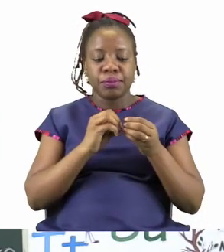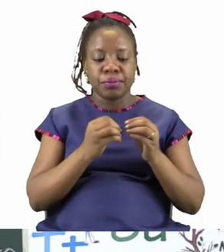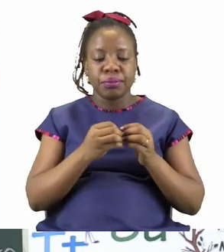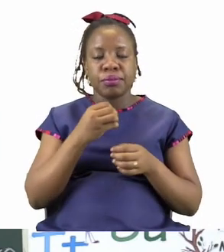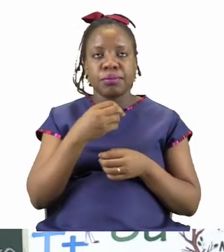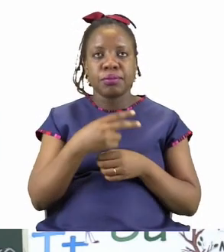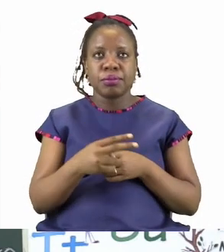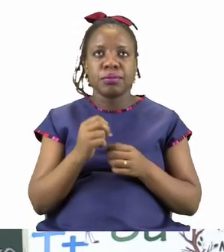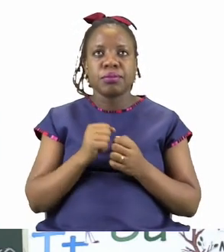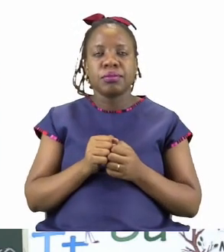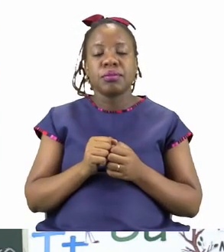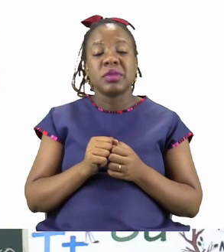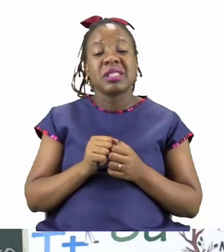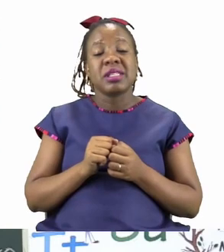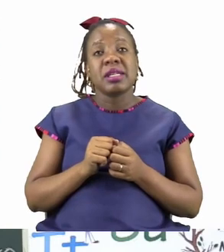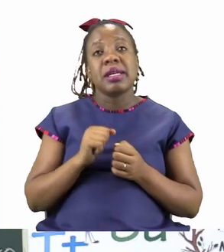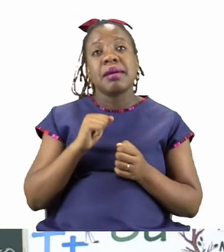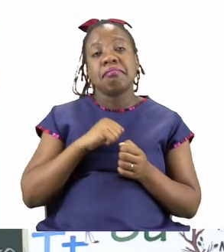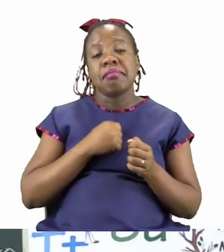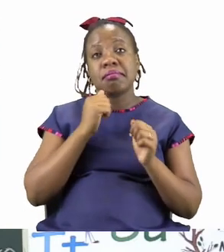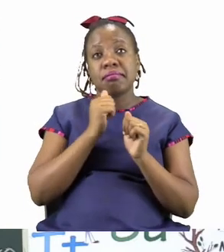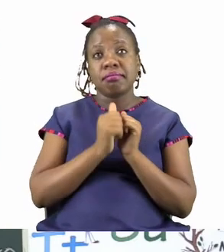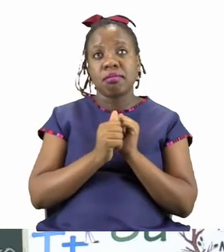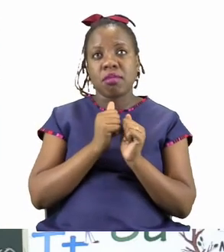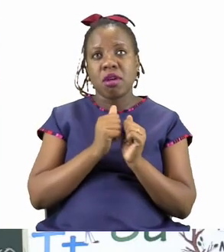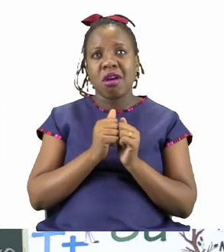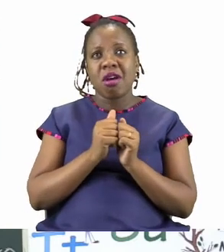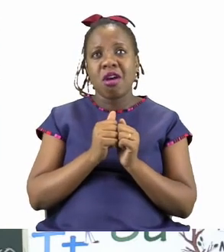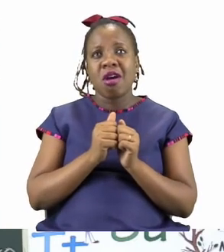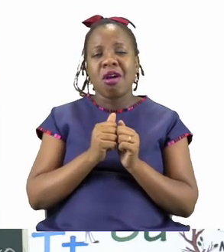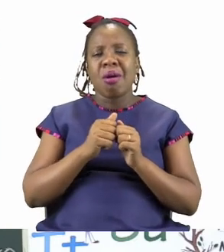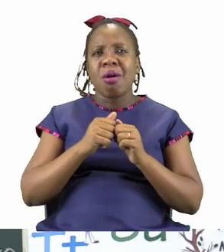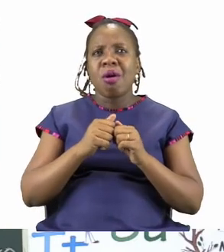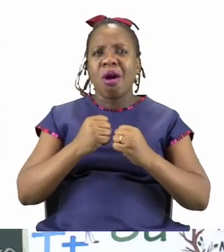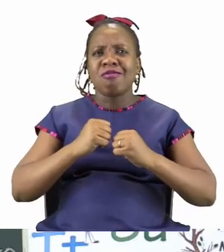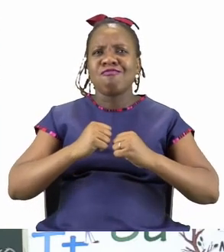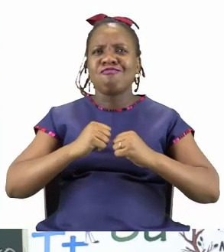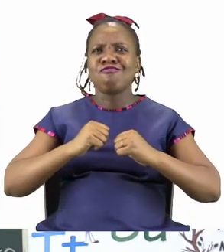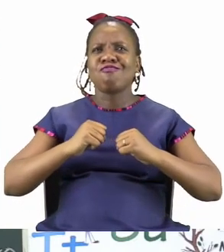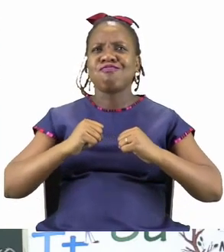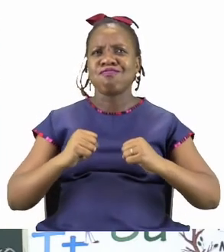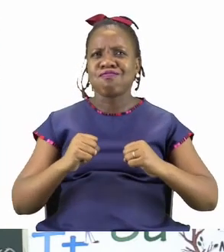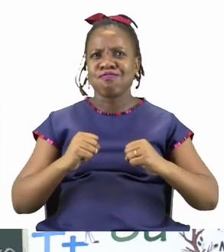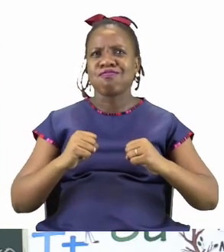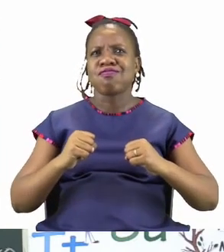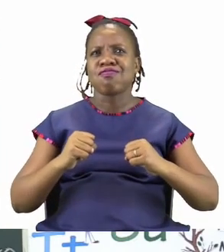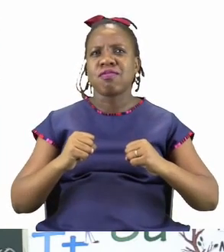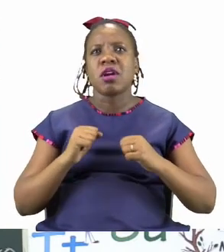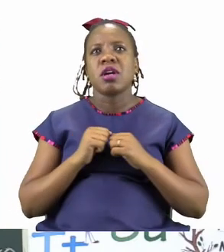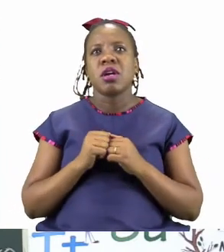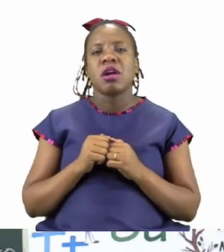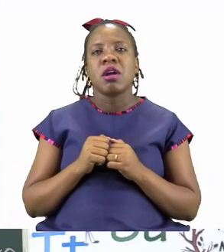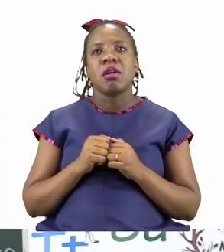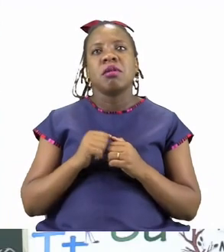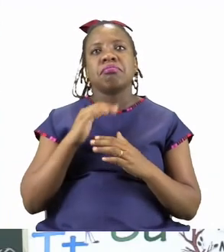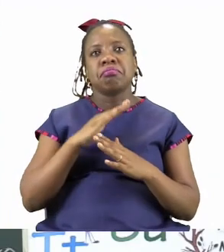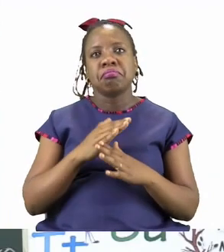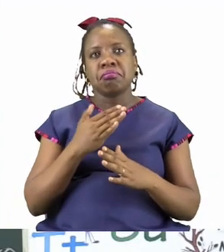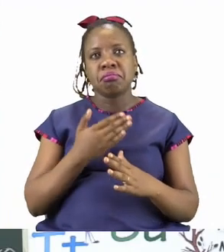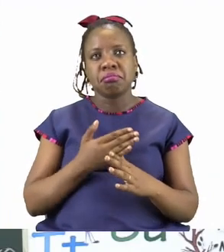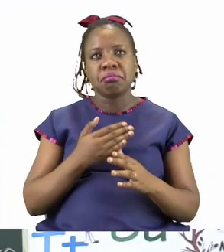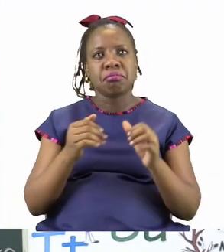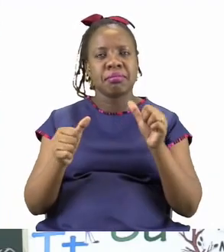is overweight because he eats too much junk food.